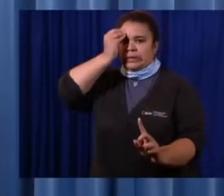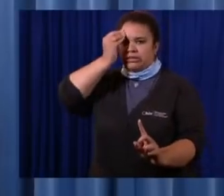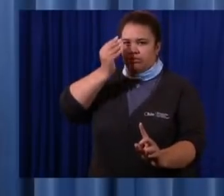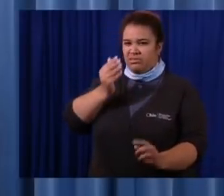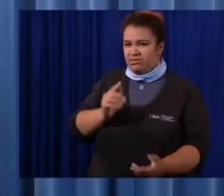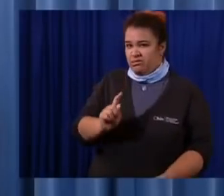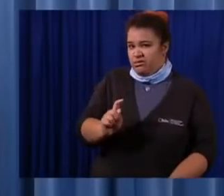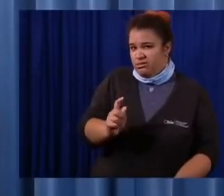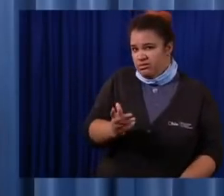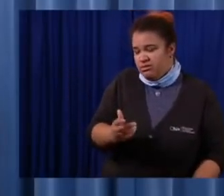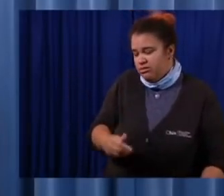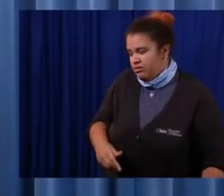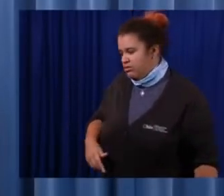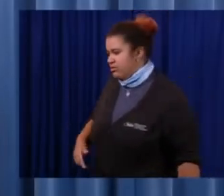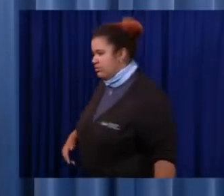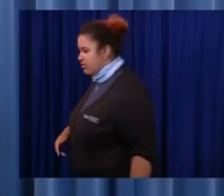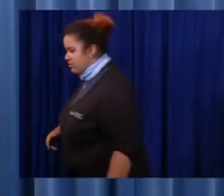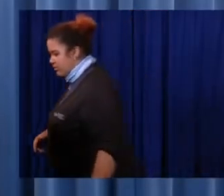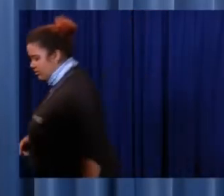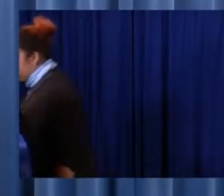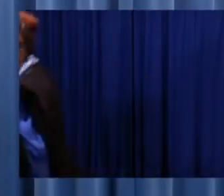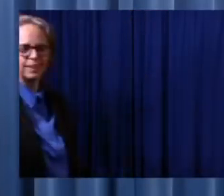Well, we had one case